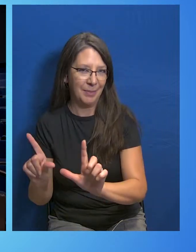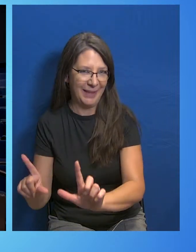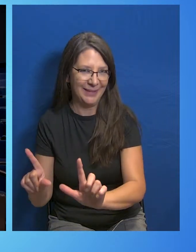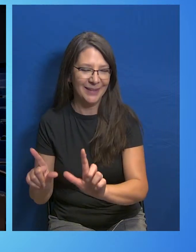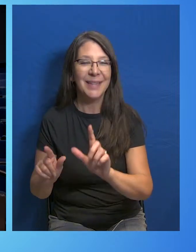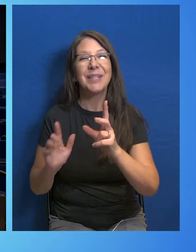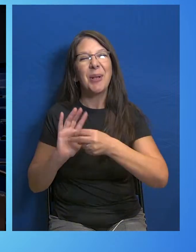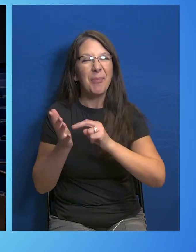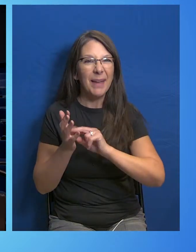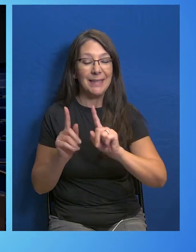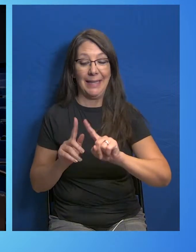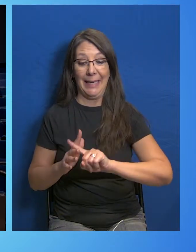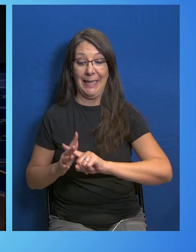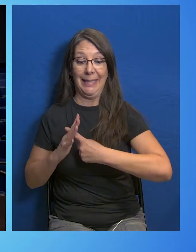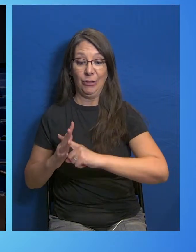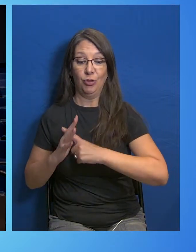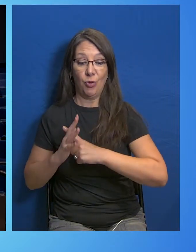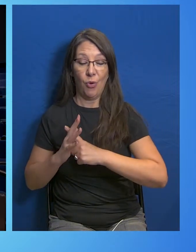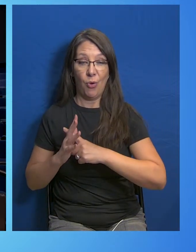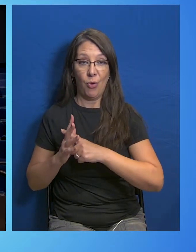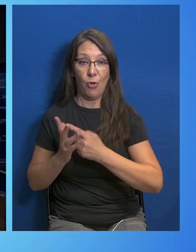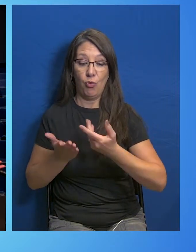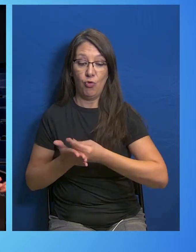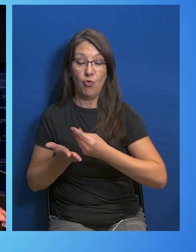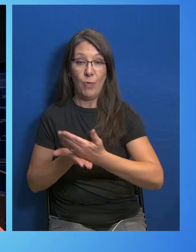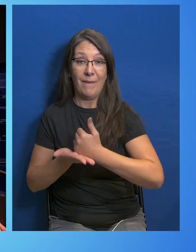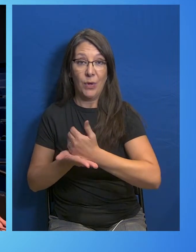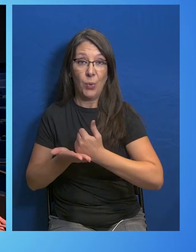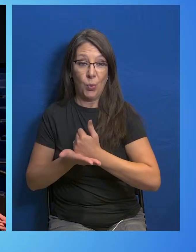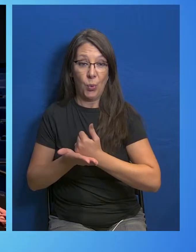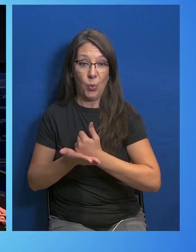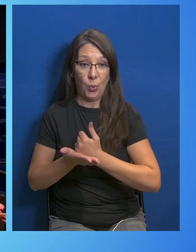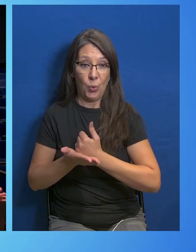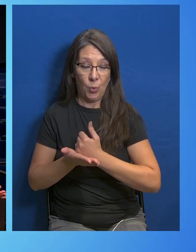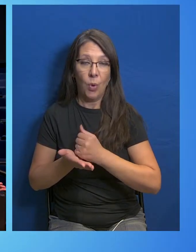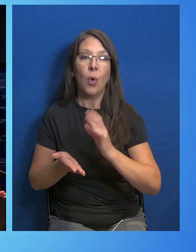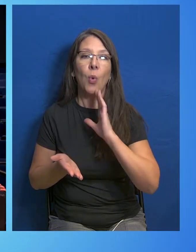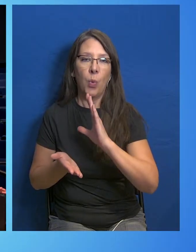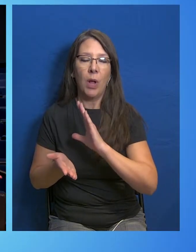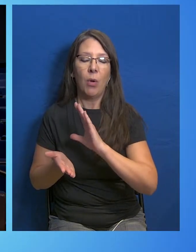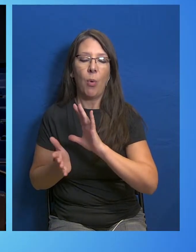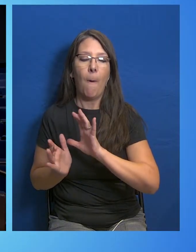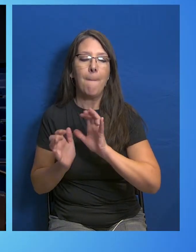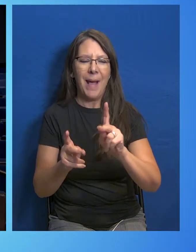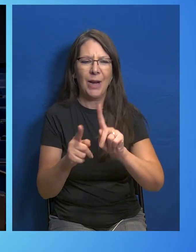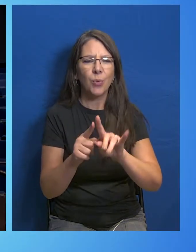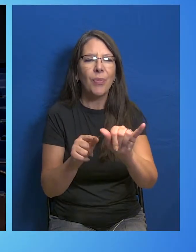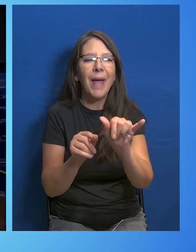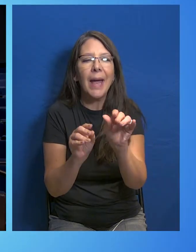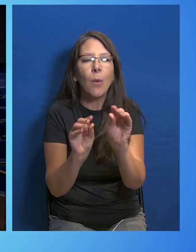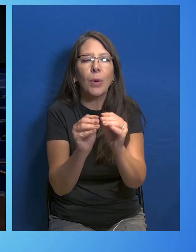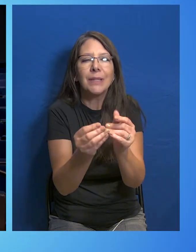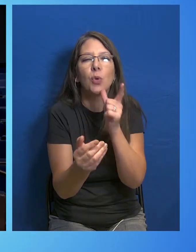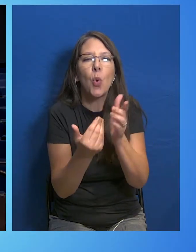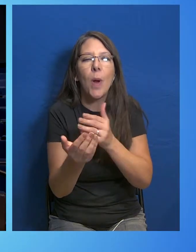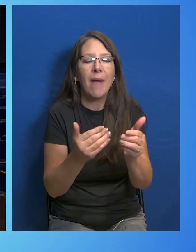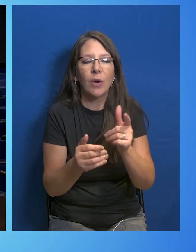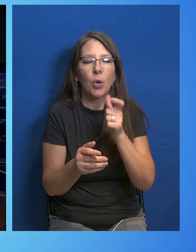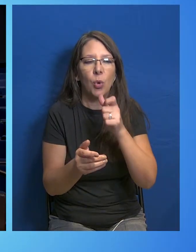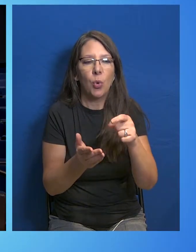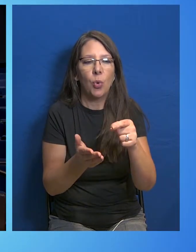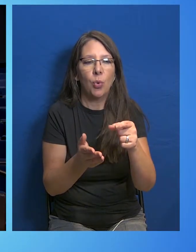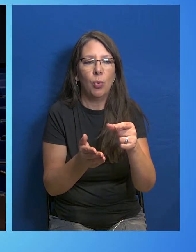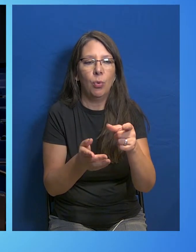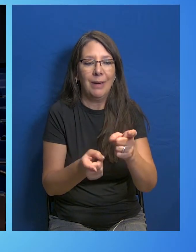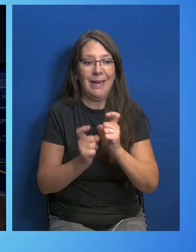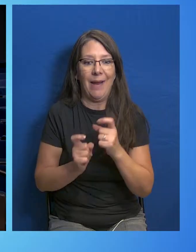of the initial revenues of the license plate would go back to the organization that put up the money, that